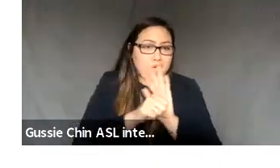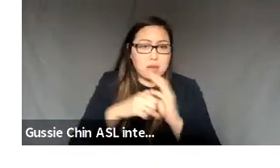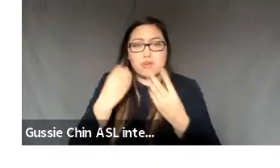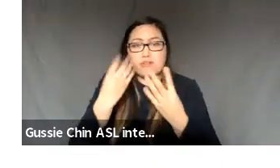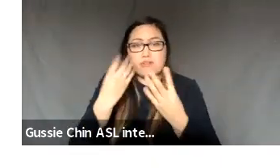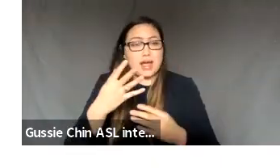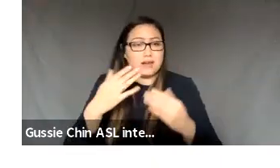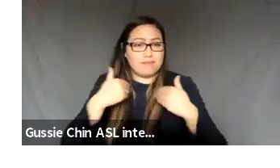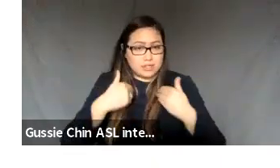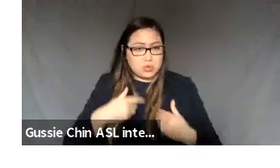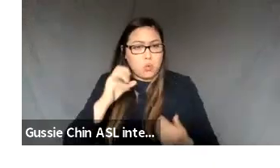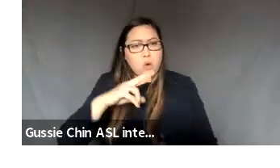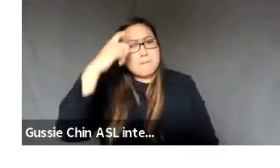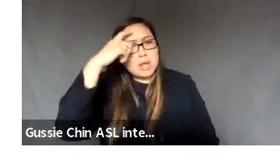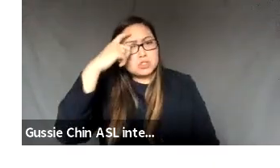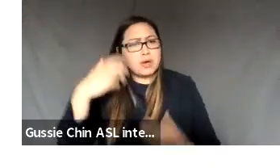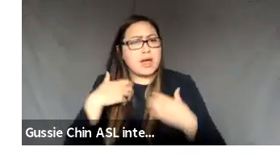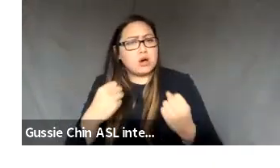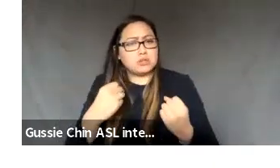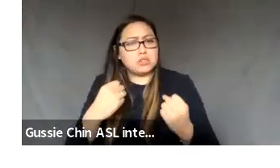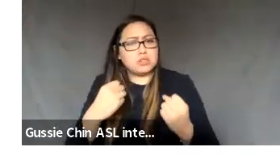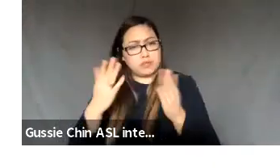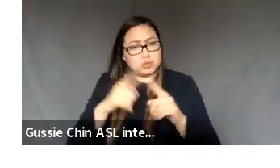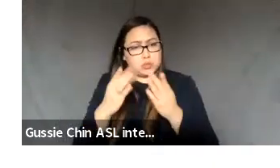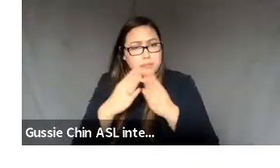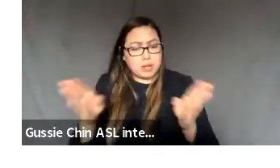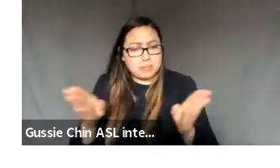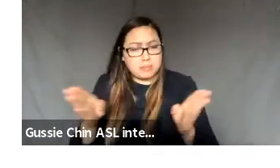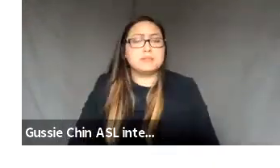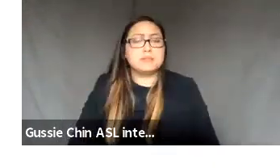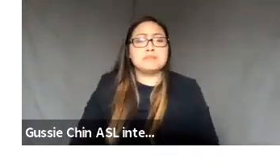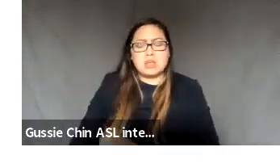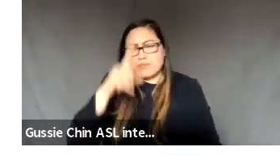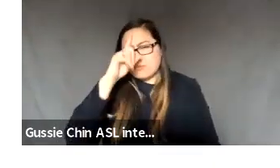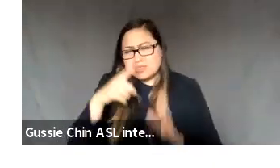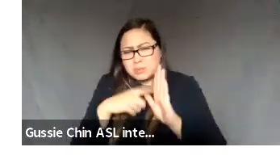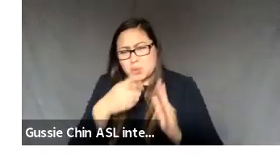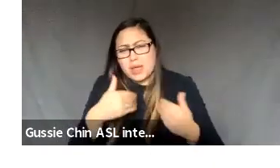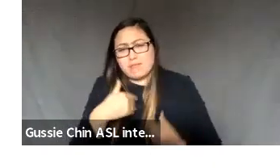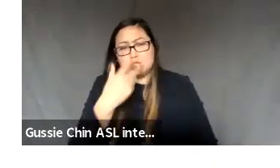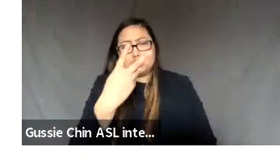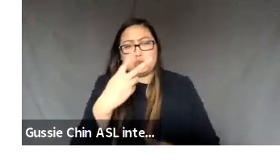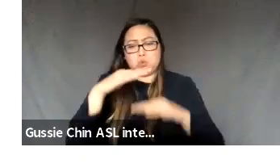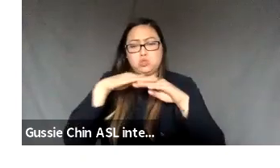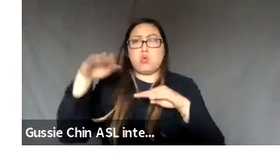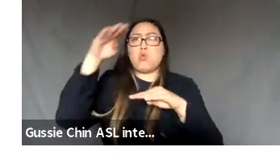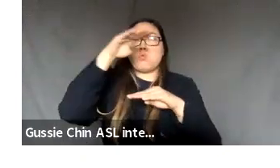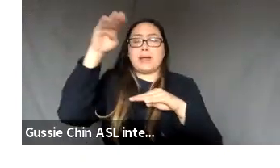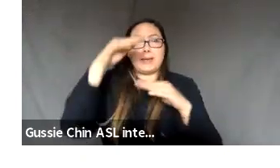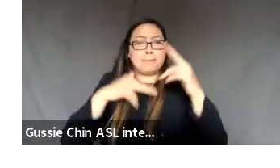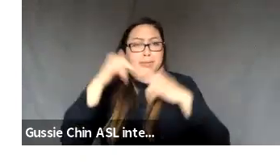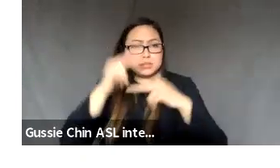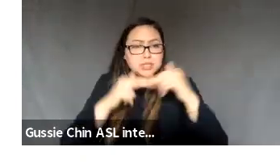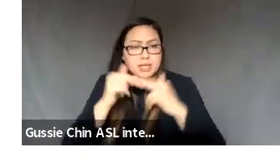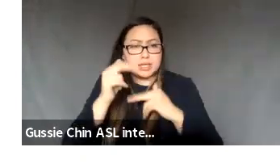health services to the public. So if you have a 2-story building and you design it to house the professional